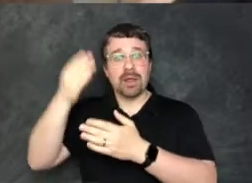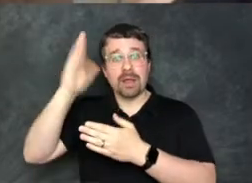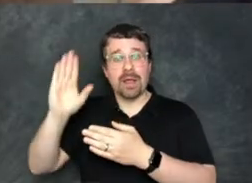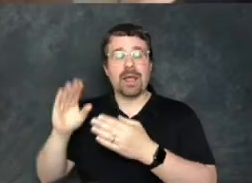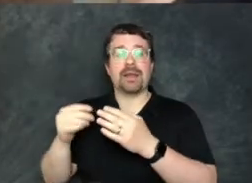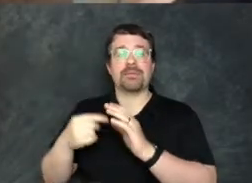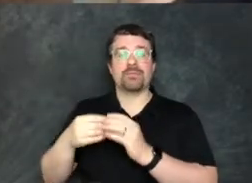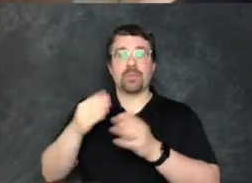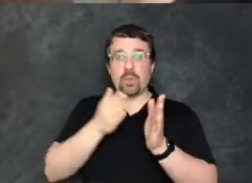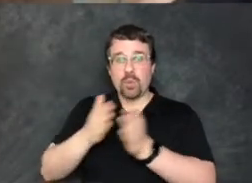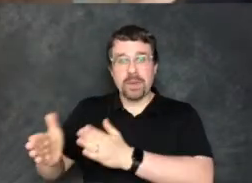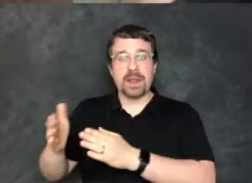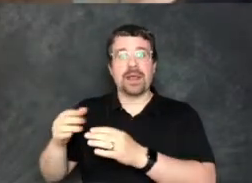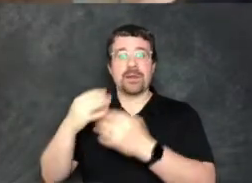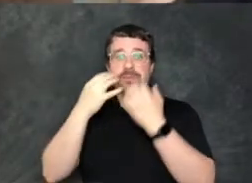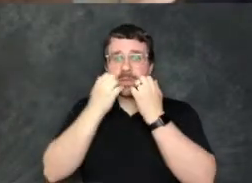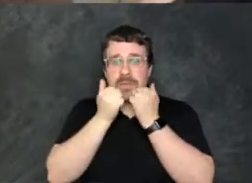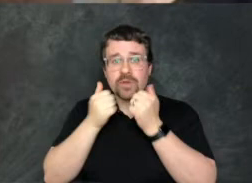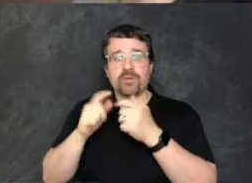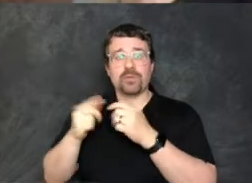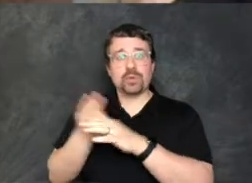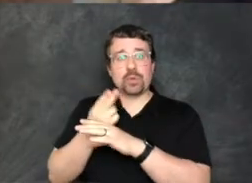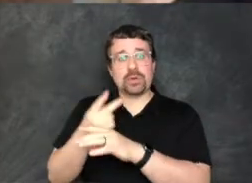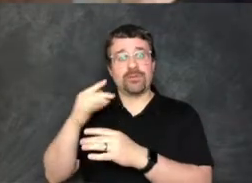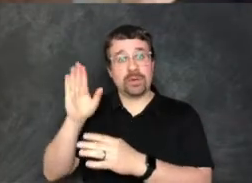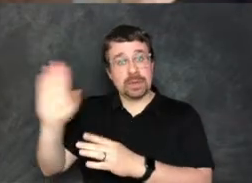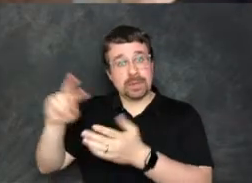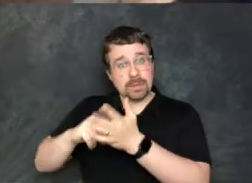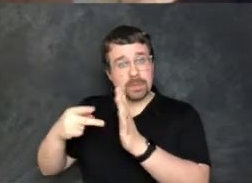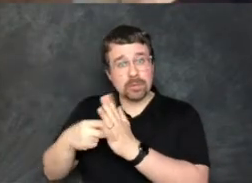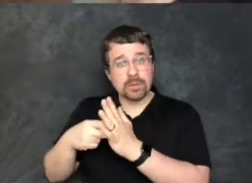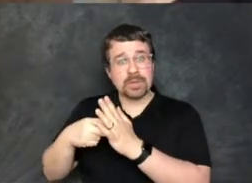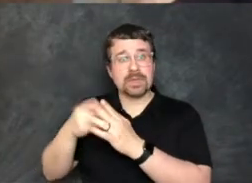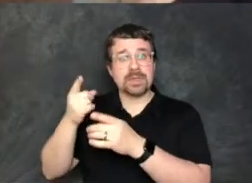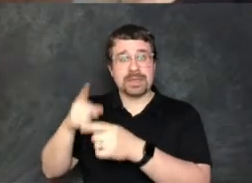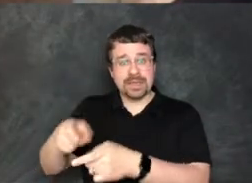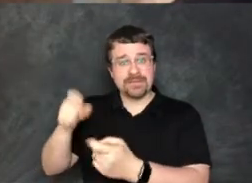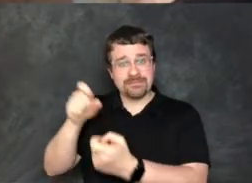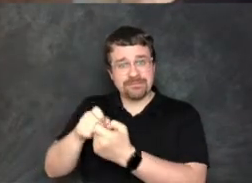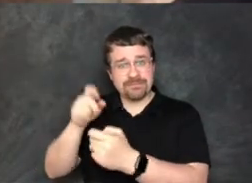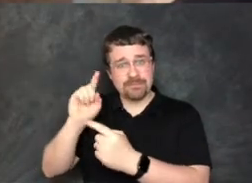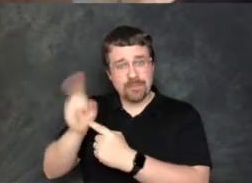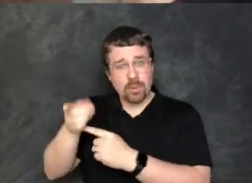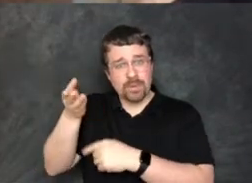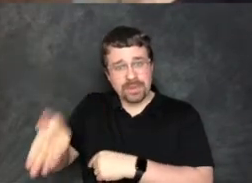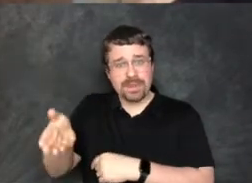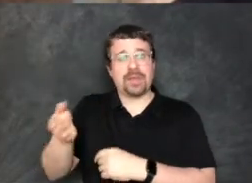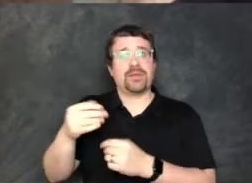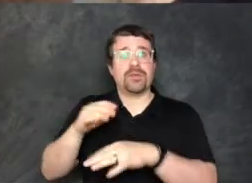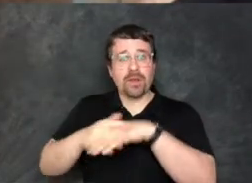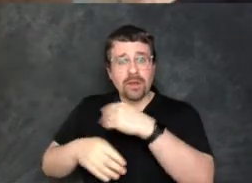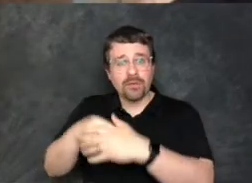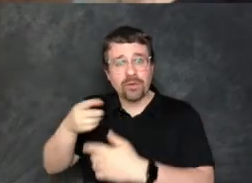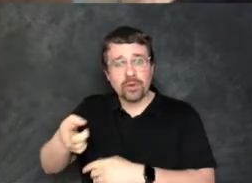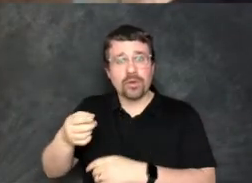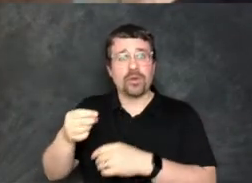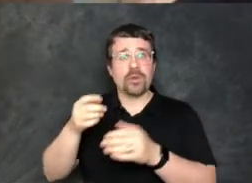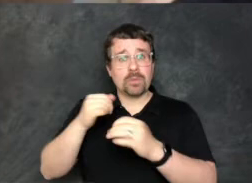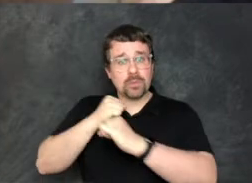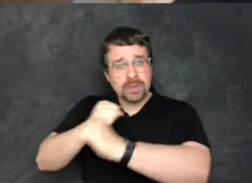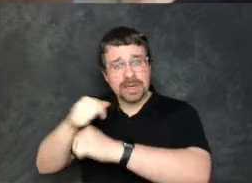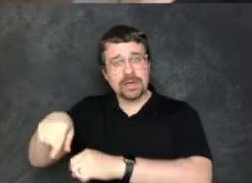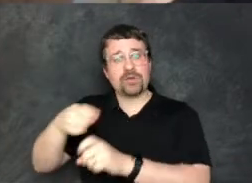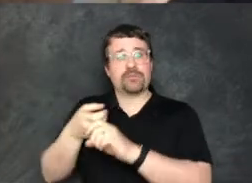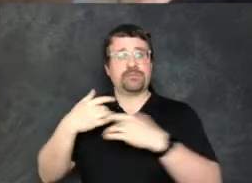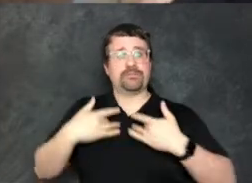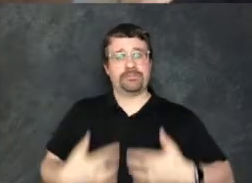and a relationship that God had prepared and preserved to be used for his purposes at this very moment to